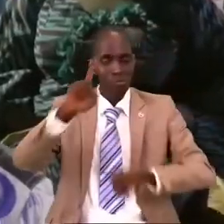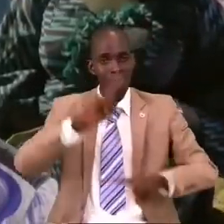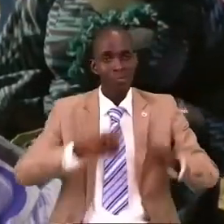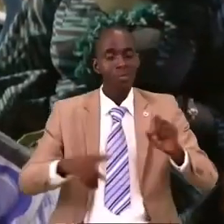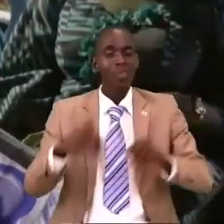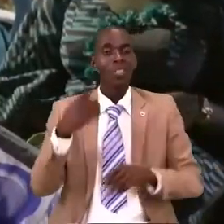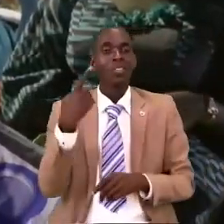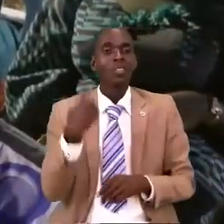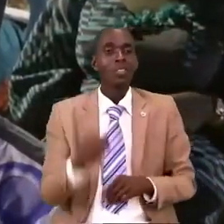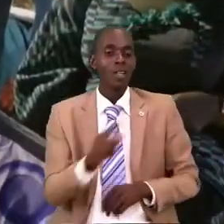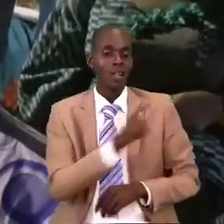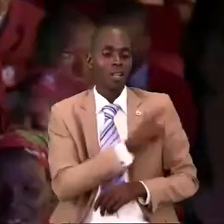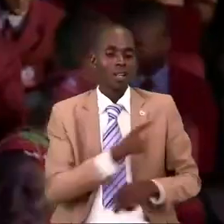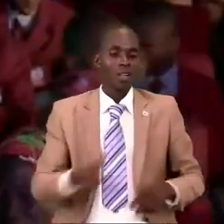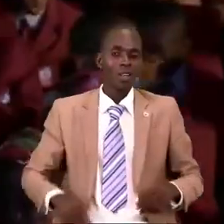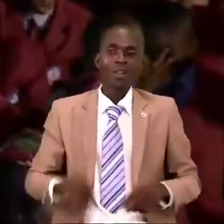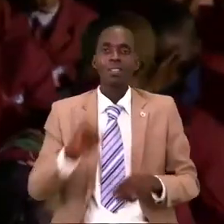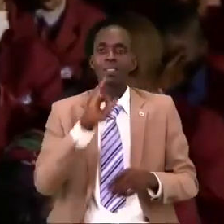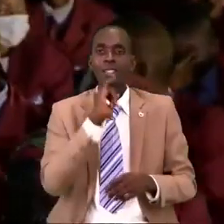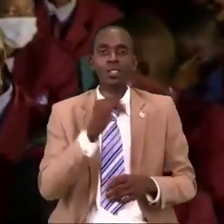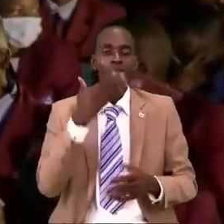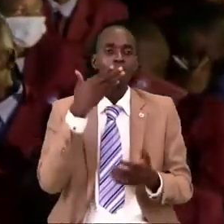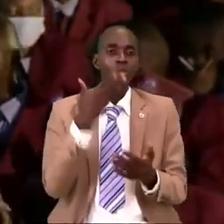Tell your neighbor,